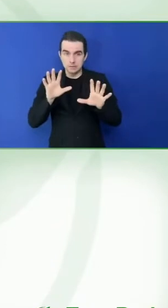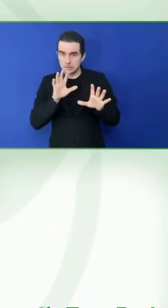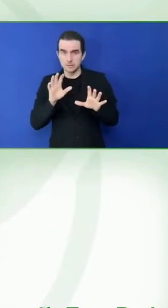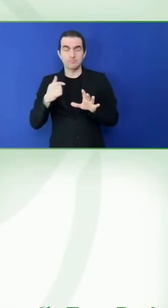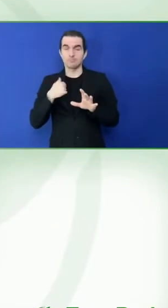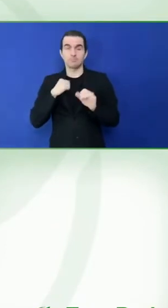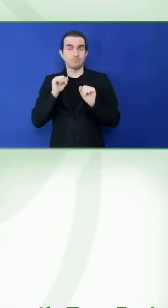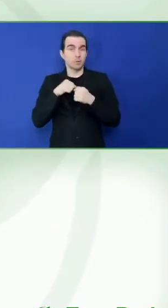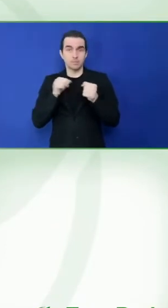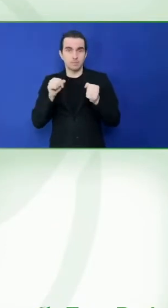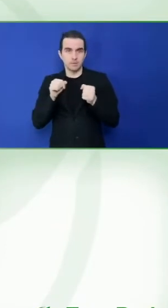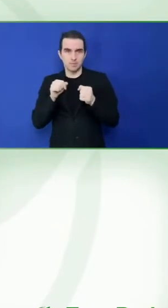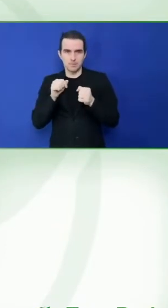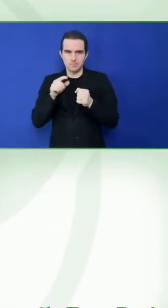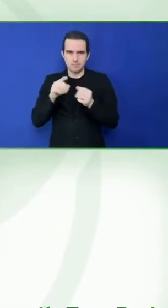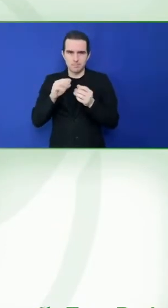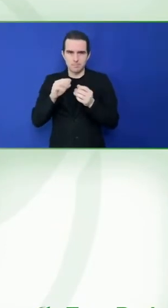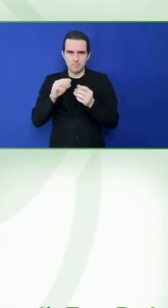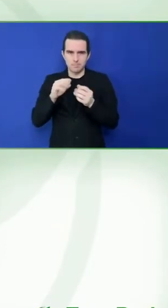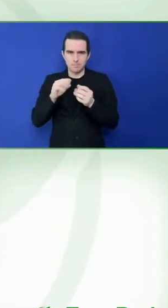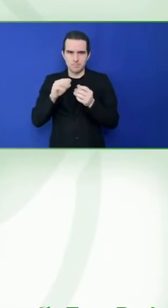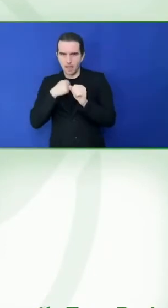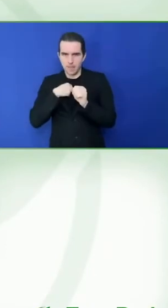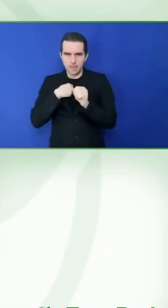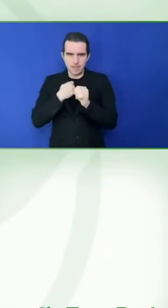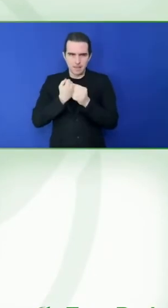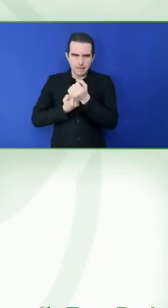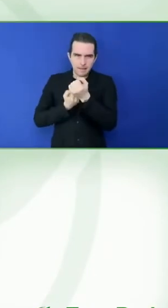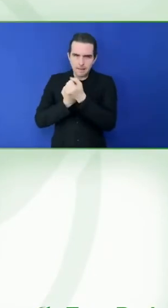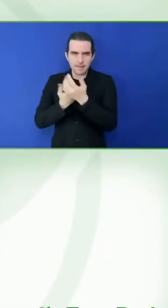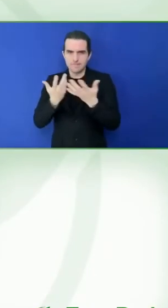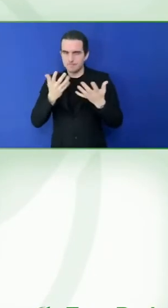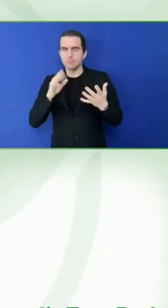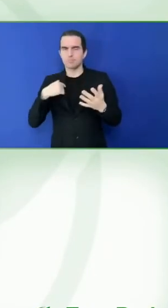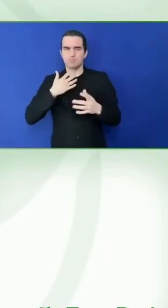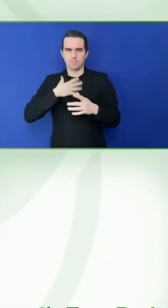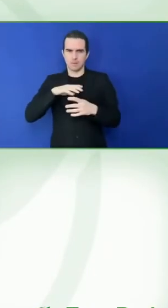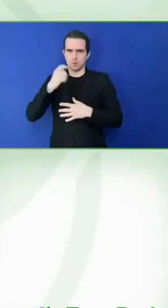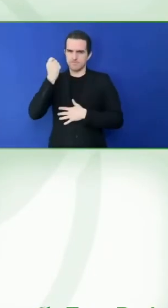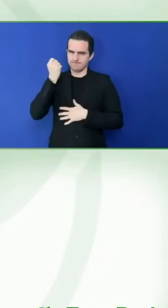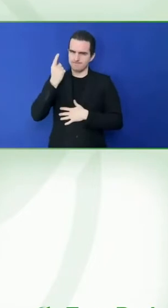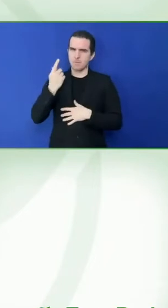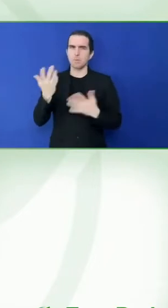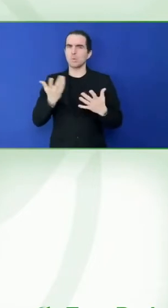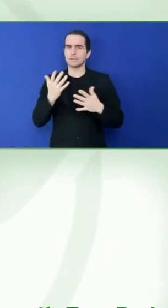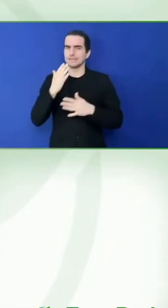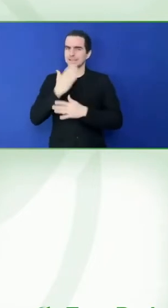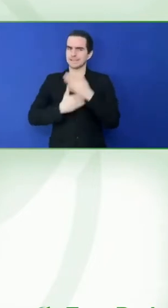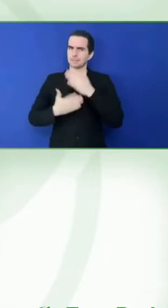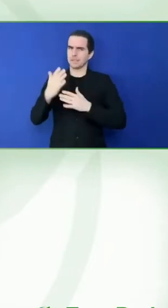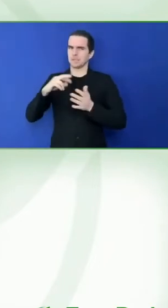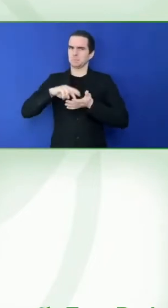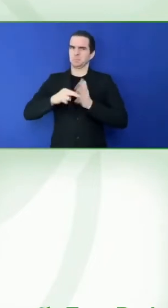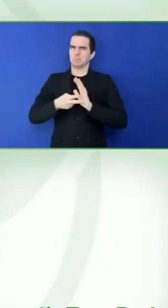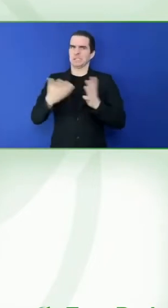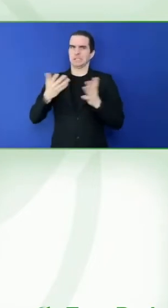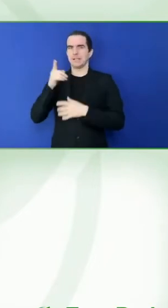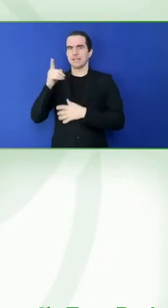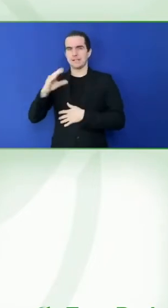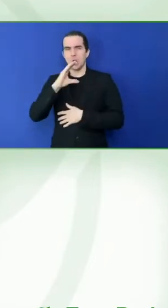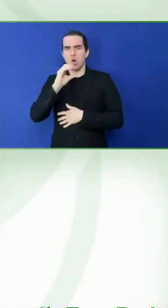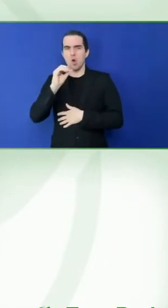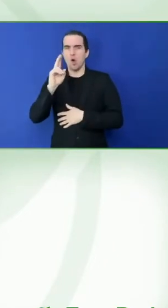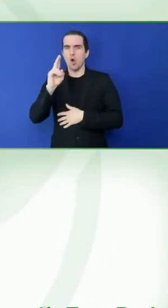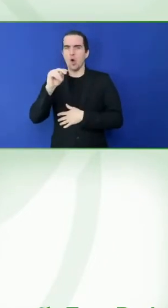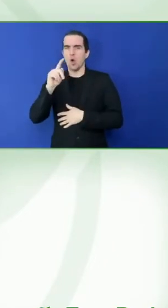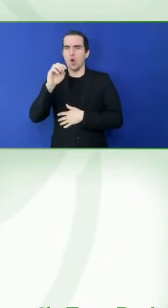California, won't work the way you would expect in these places where you have different kind of powerful phones. You don't have